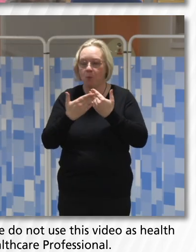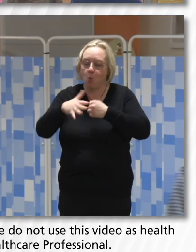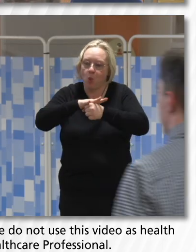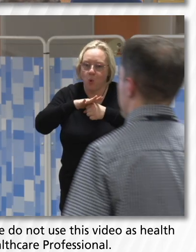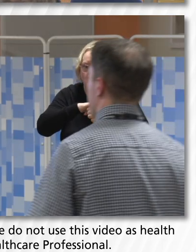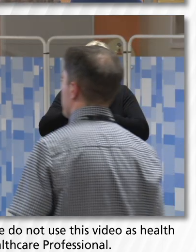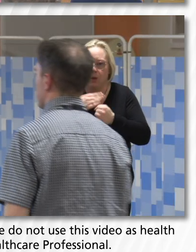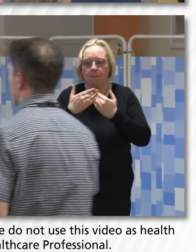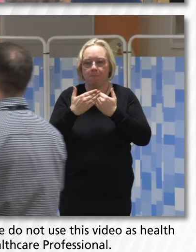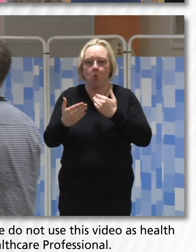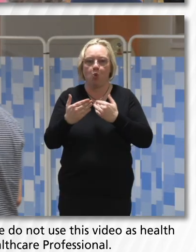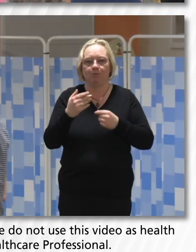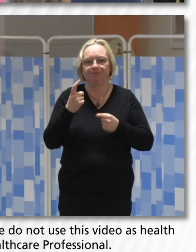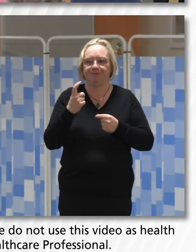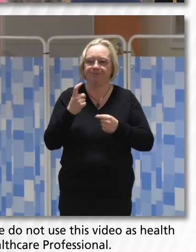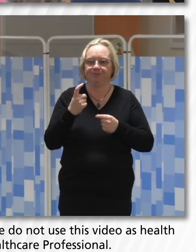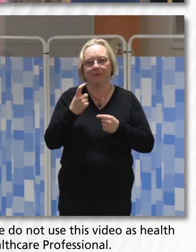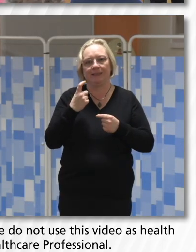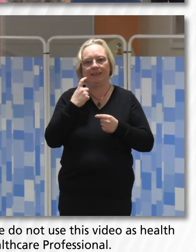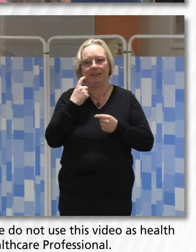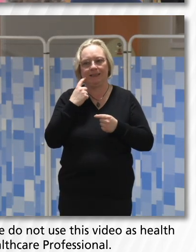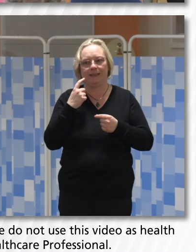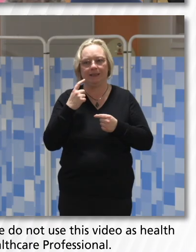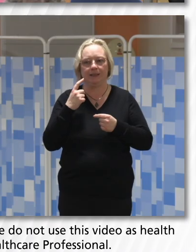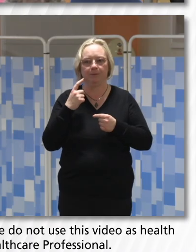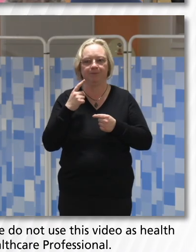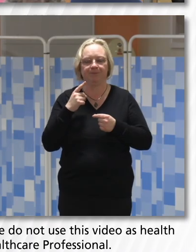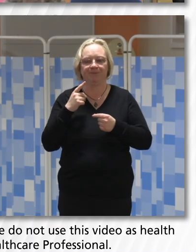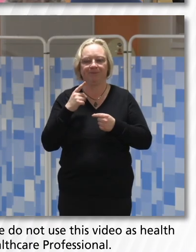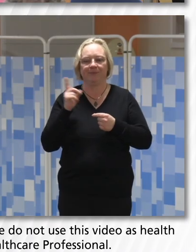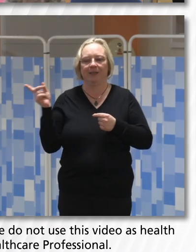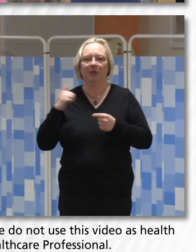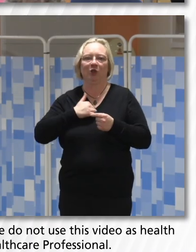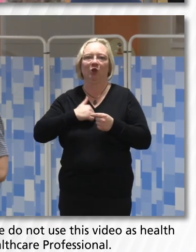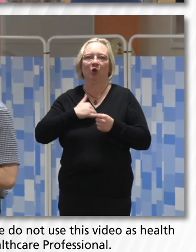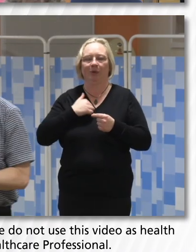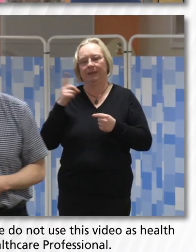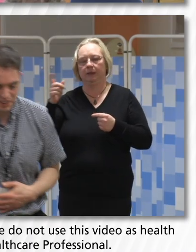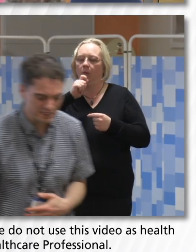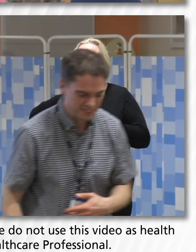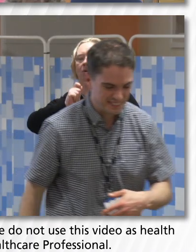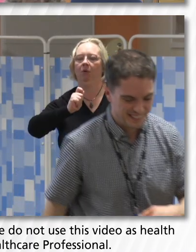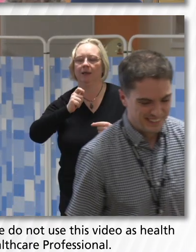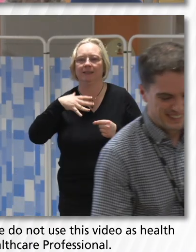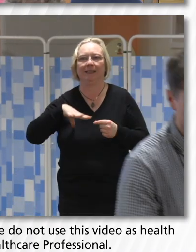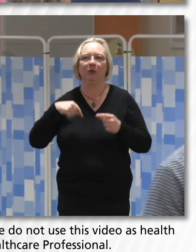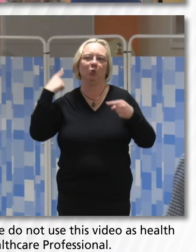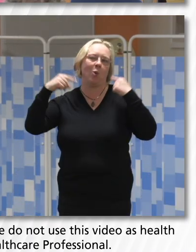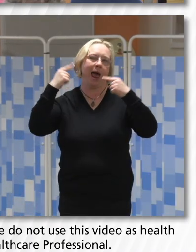for them, and they don't want to travel to Derby. Sorry. Okay, and I'm very